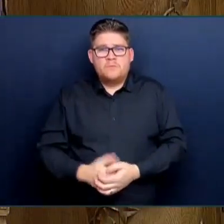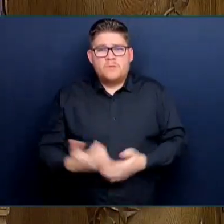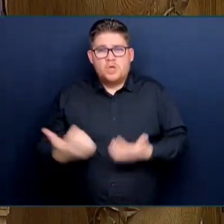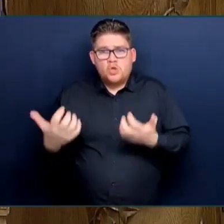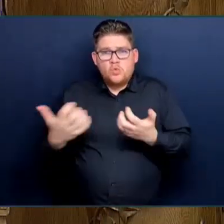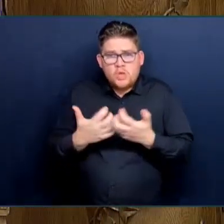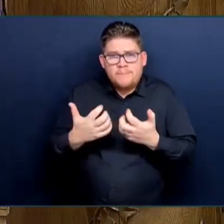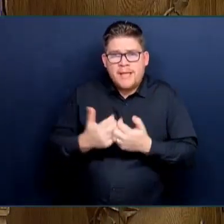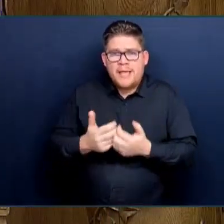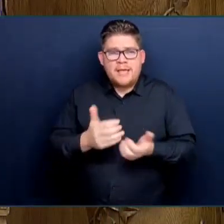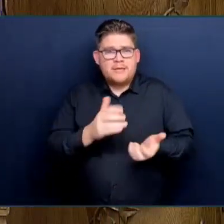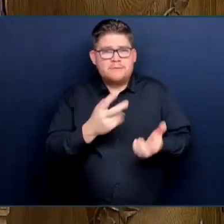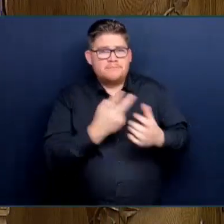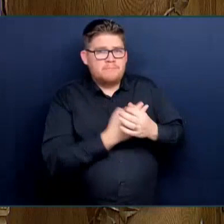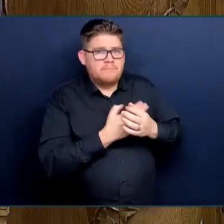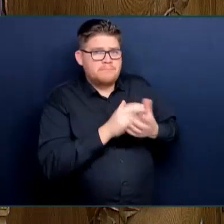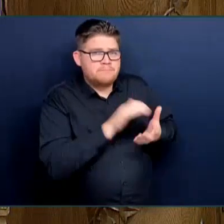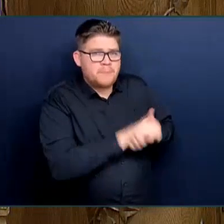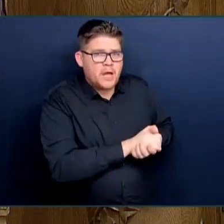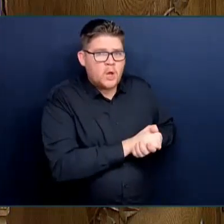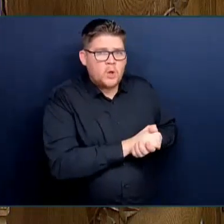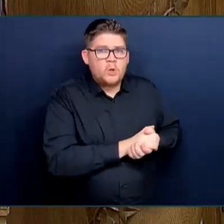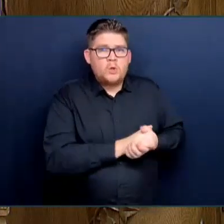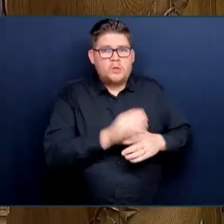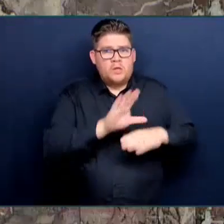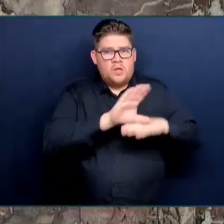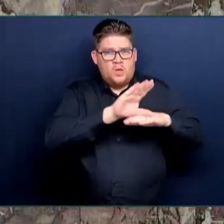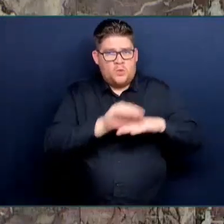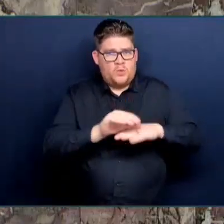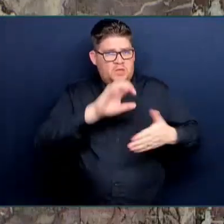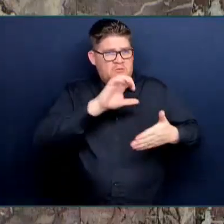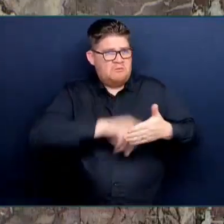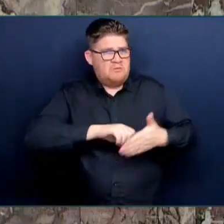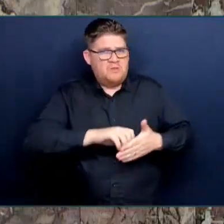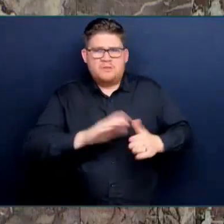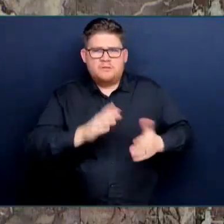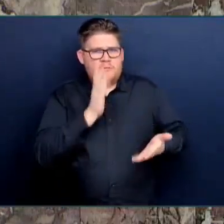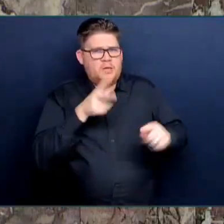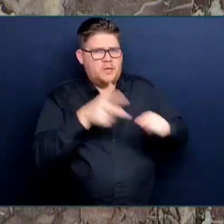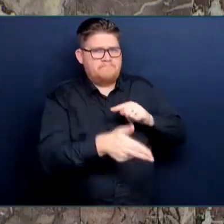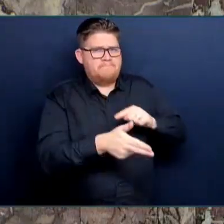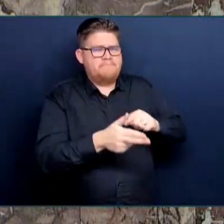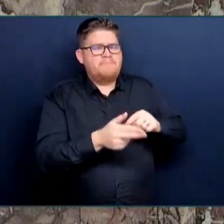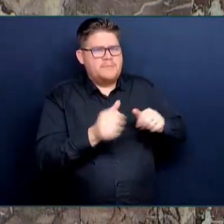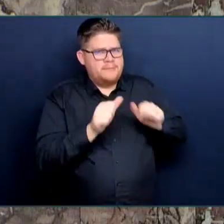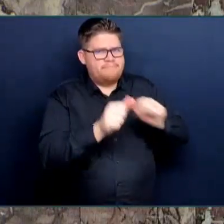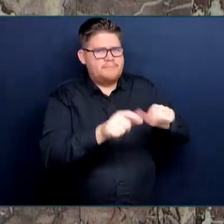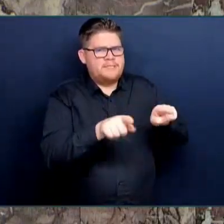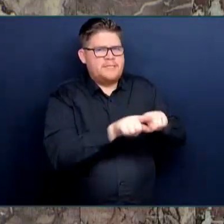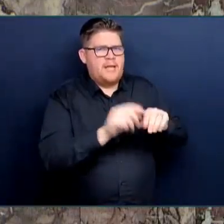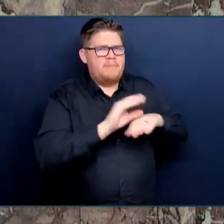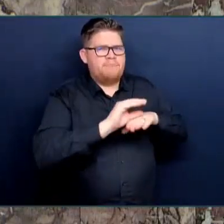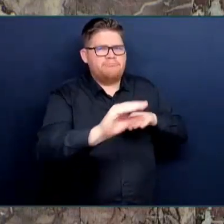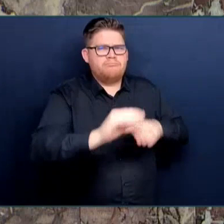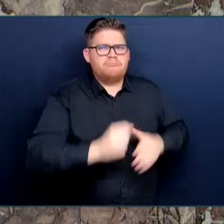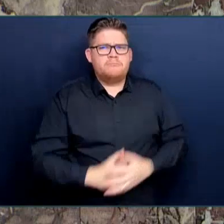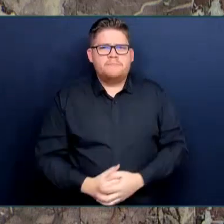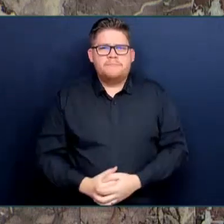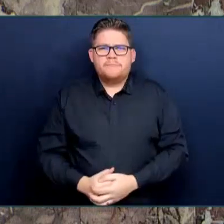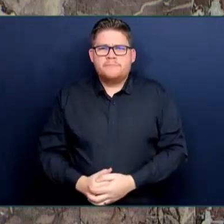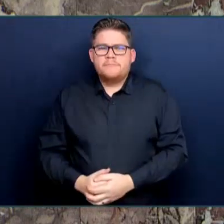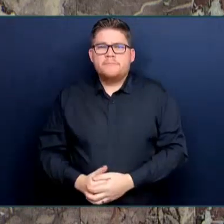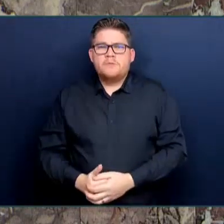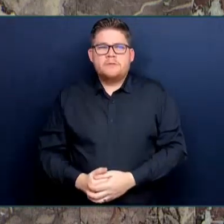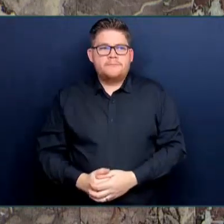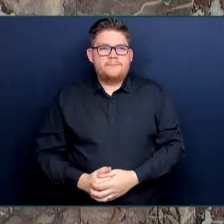Minister. Thank you, Mr. Speaker. Our government wants everybody to do better. Our government has had poverty reduction at the core of